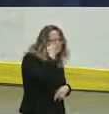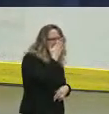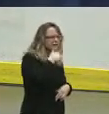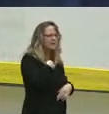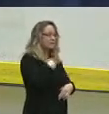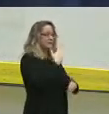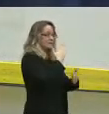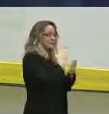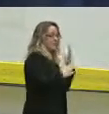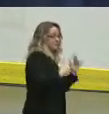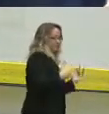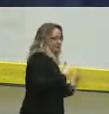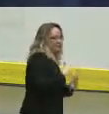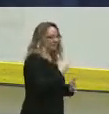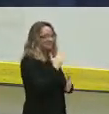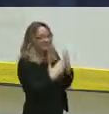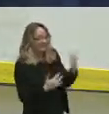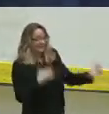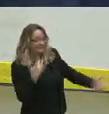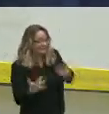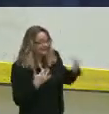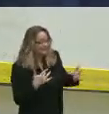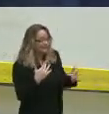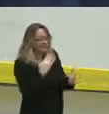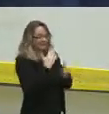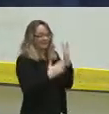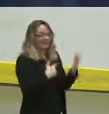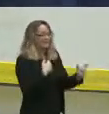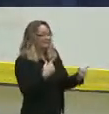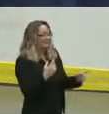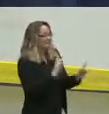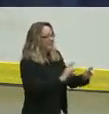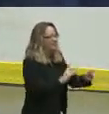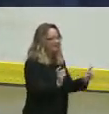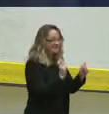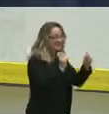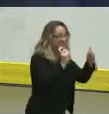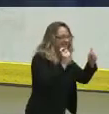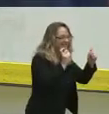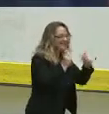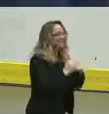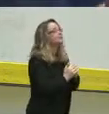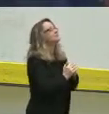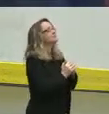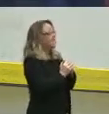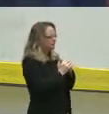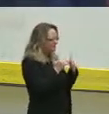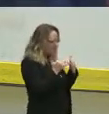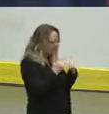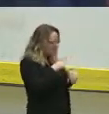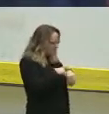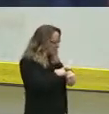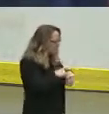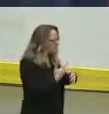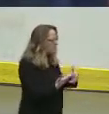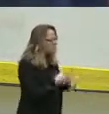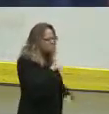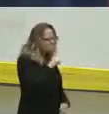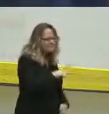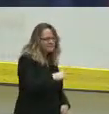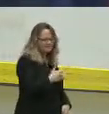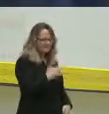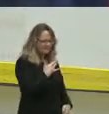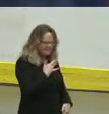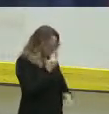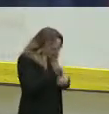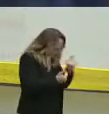of you are excited, some of you are ready to celebrate what's to come. But let us take this time to really feel and